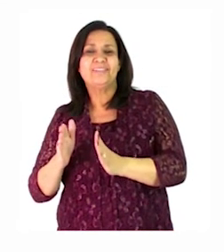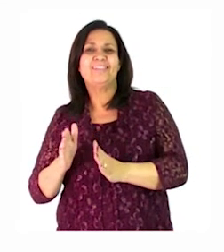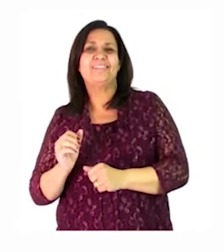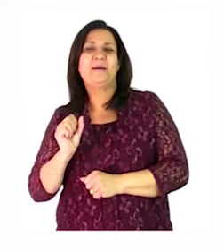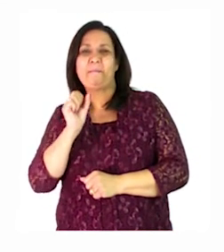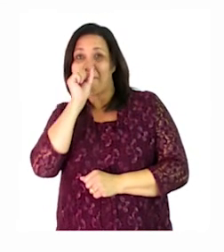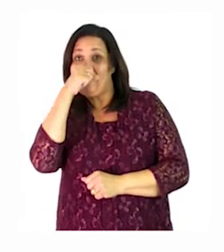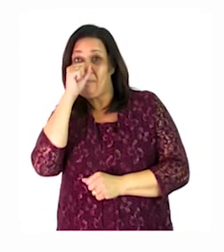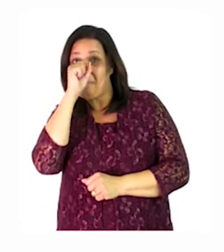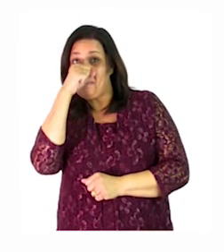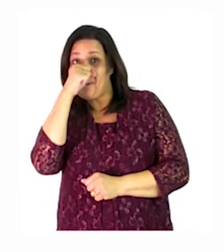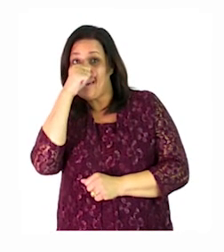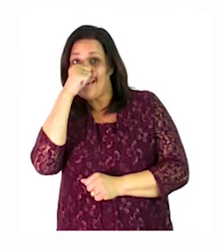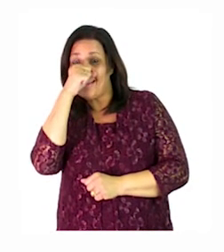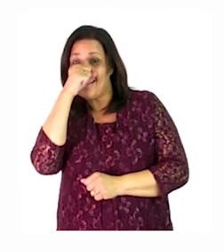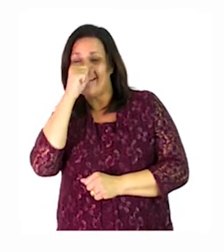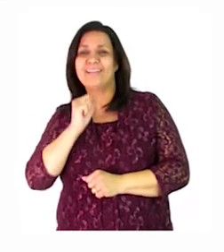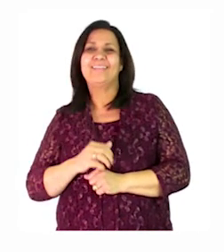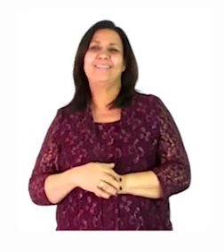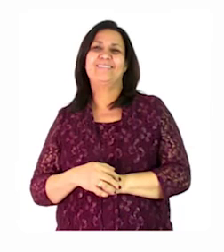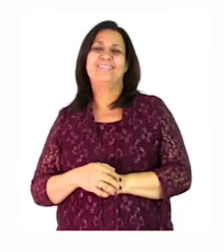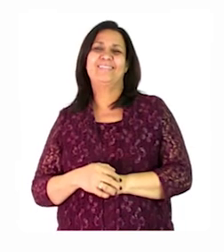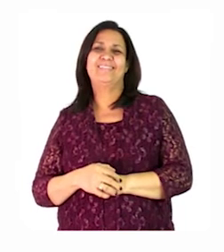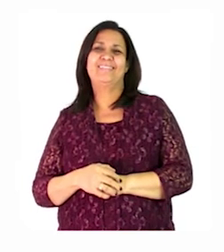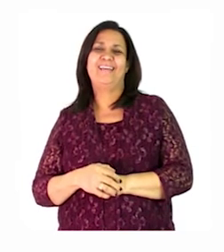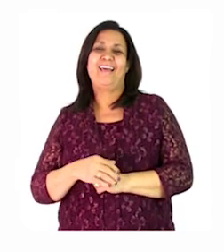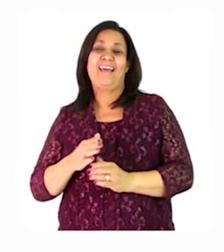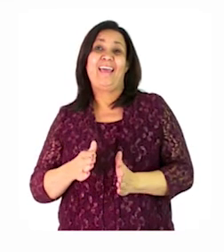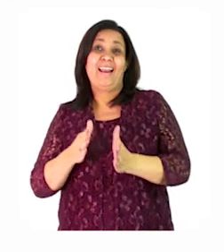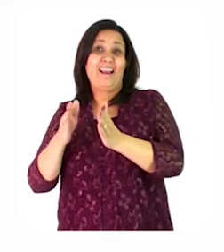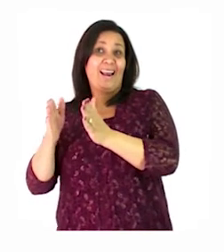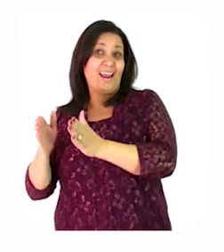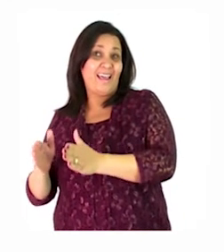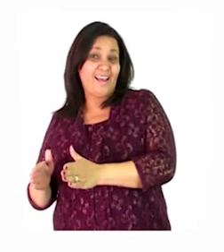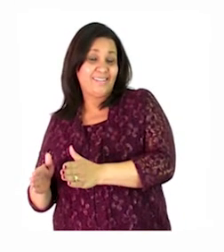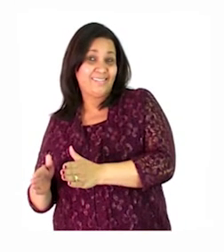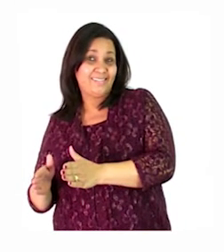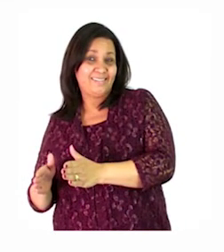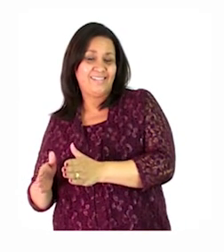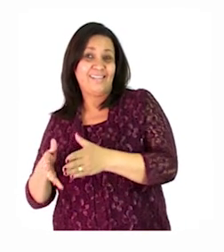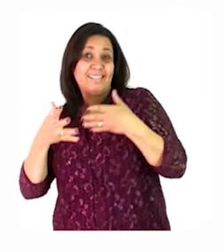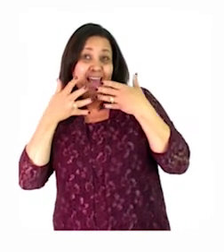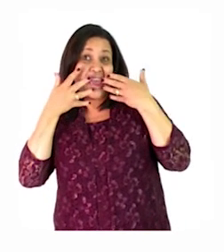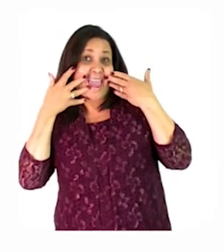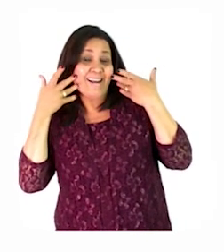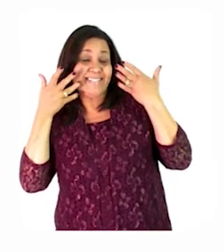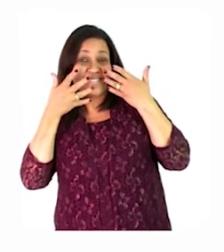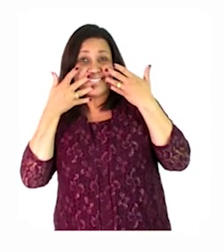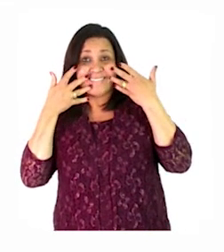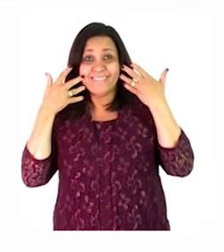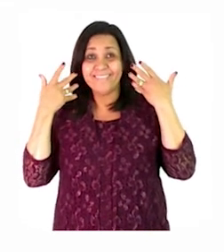puppy? It is a pig. And after the pig, in the